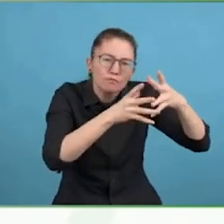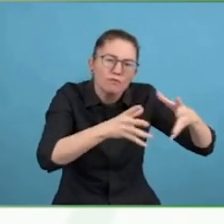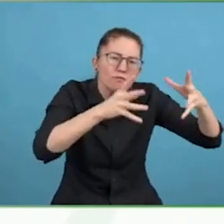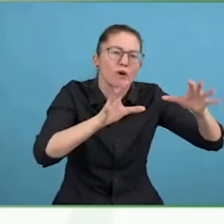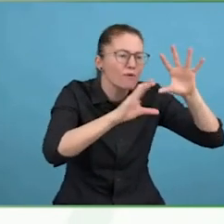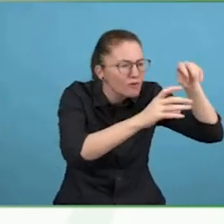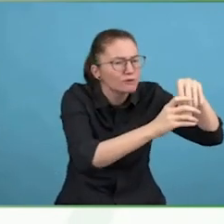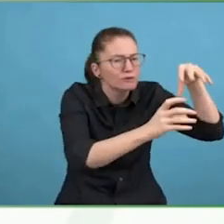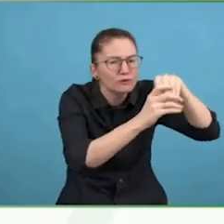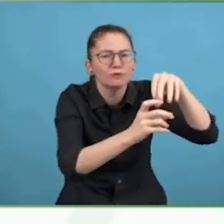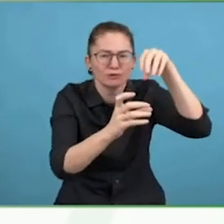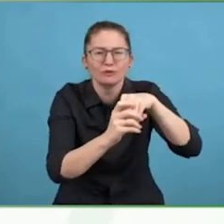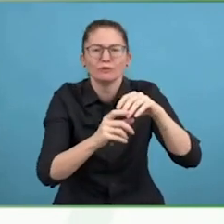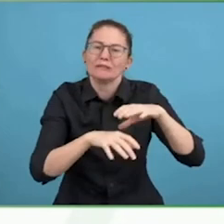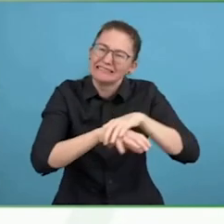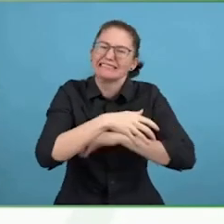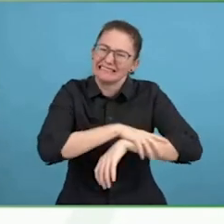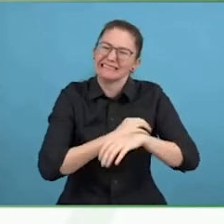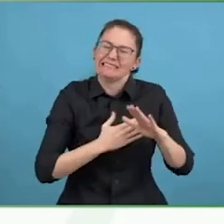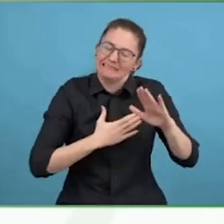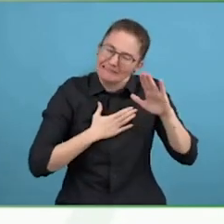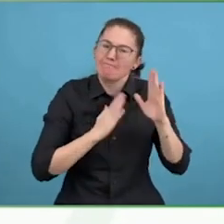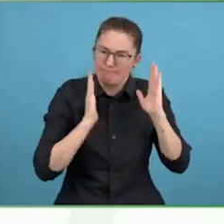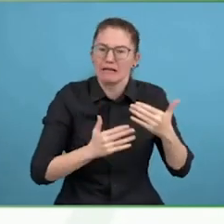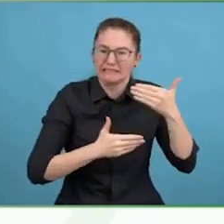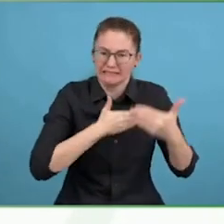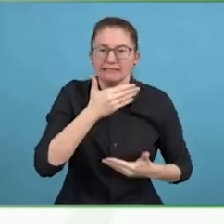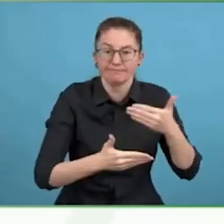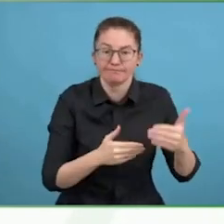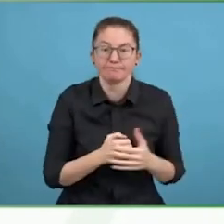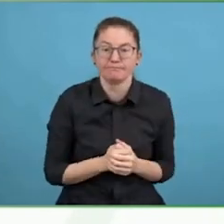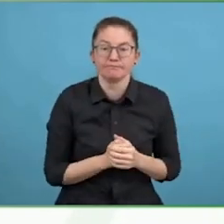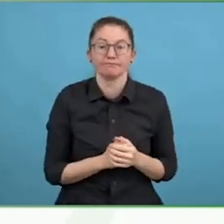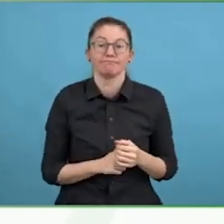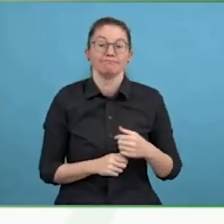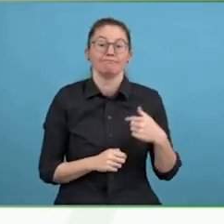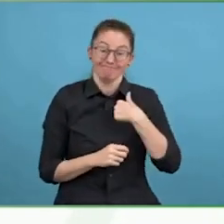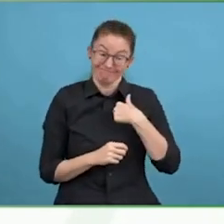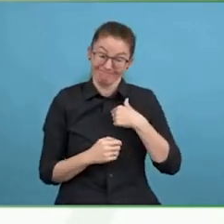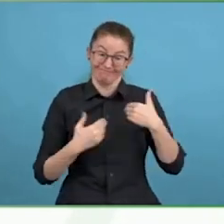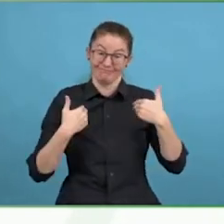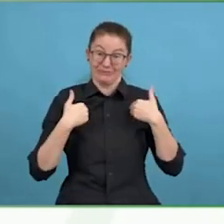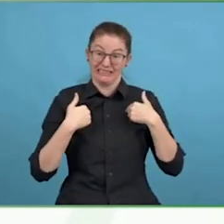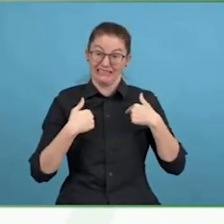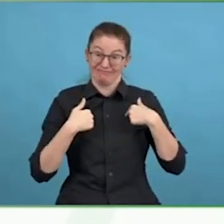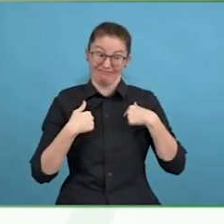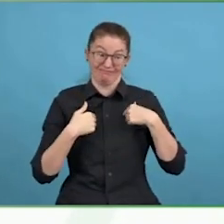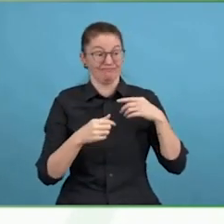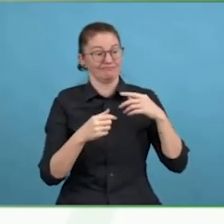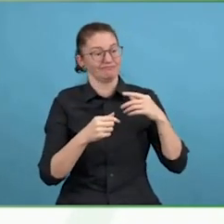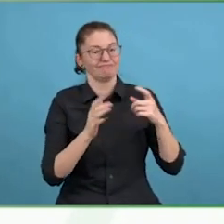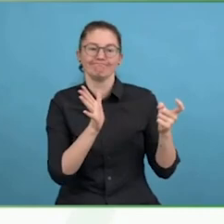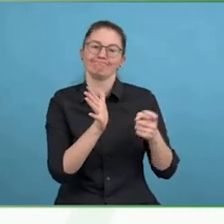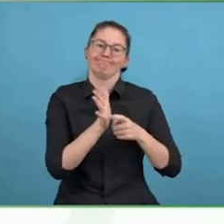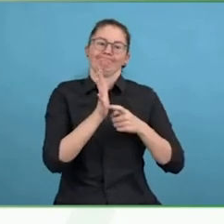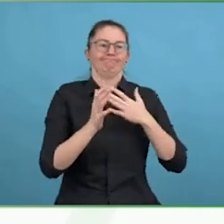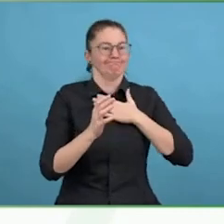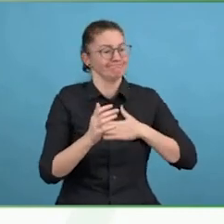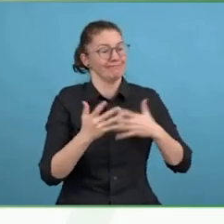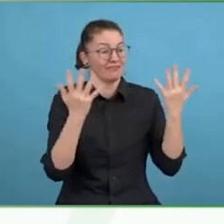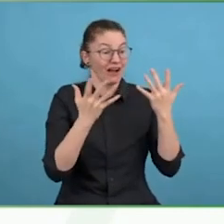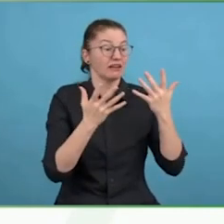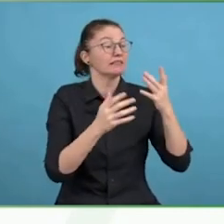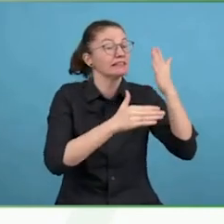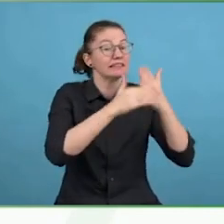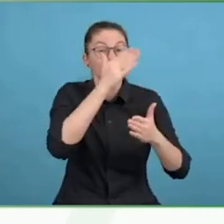and non-physical obstacles. But by exchange experience and learning from each